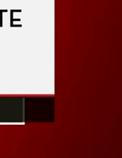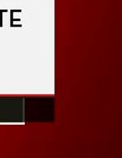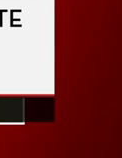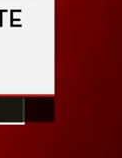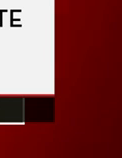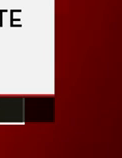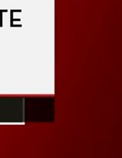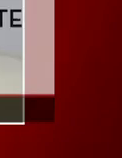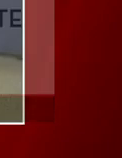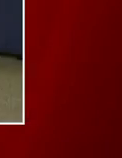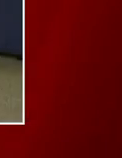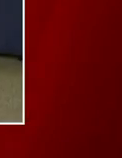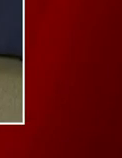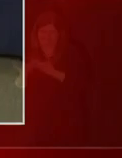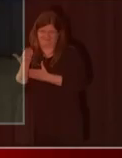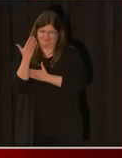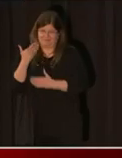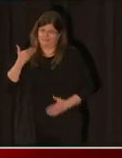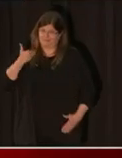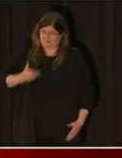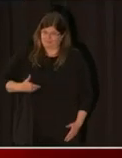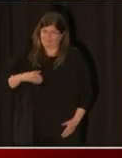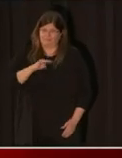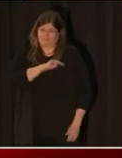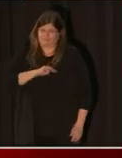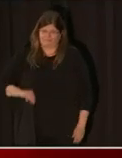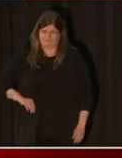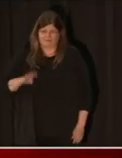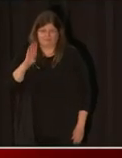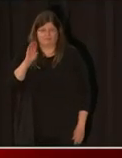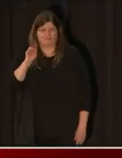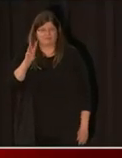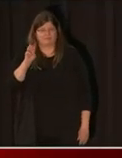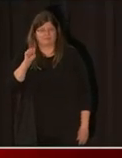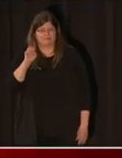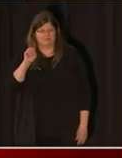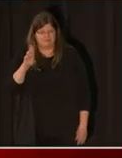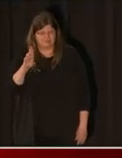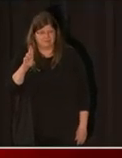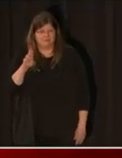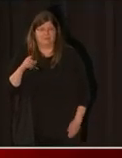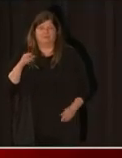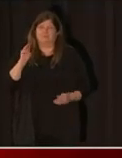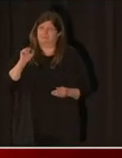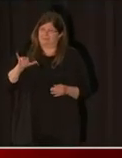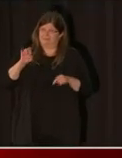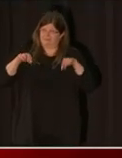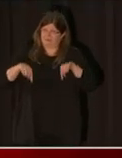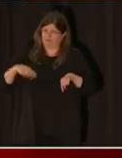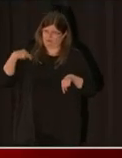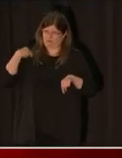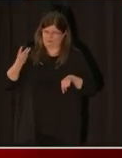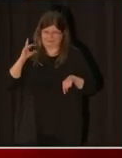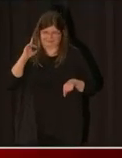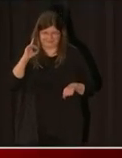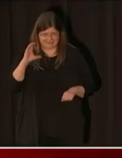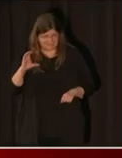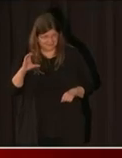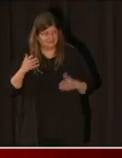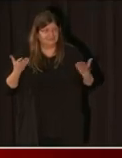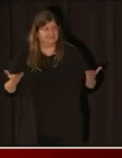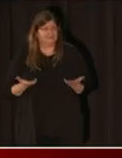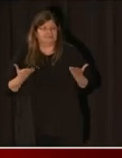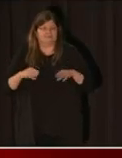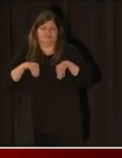Good morning. I'm Muriel Bowser, the Mayor of Washington, D.C. I'm here today to provide the district's update